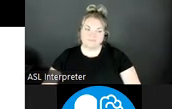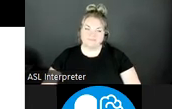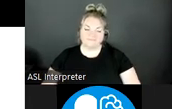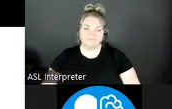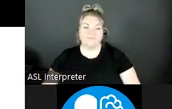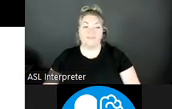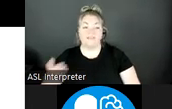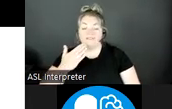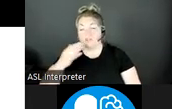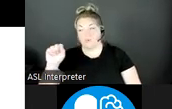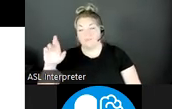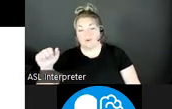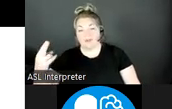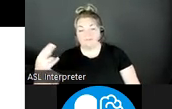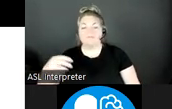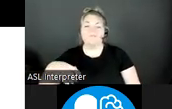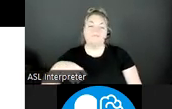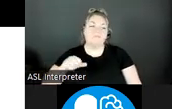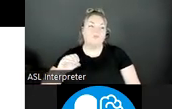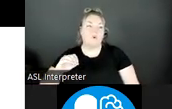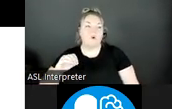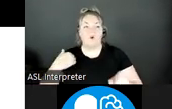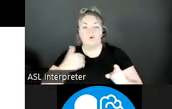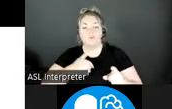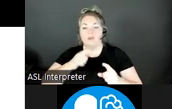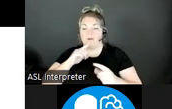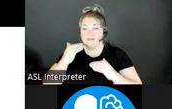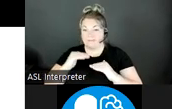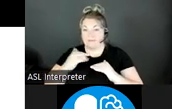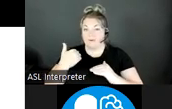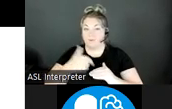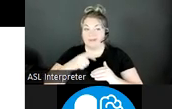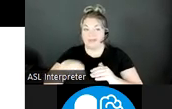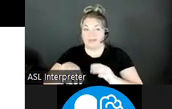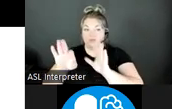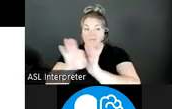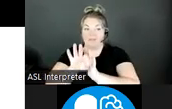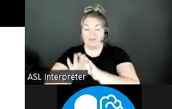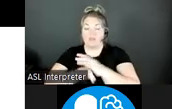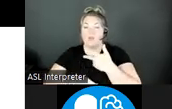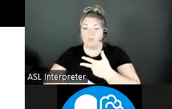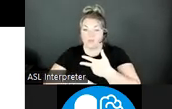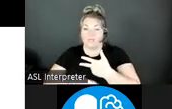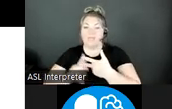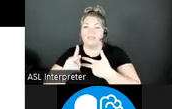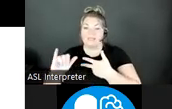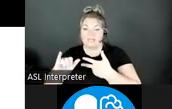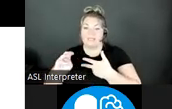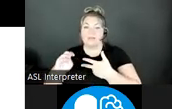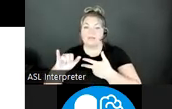Thank you, Sarah. Okay, so we were kind of limited. We had to pick 3 key